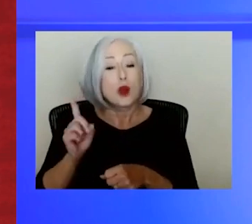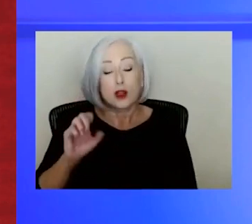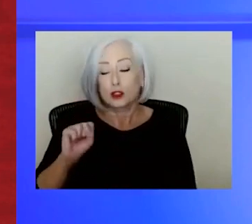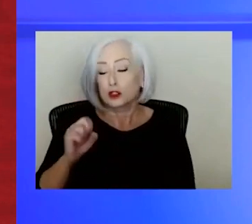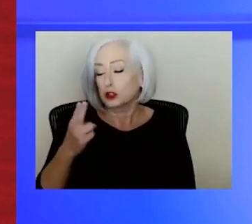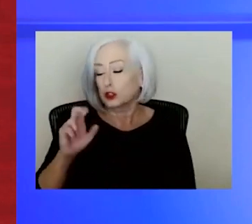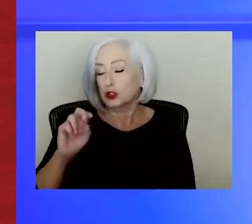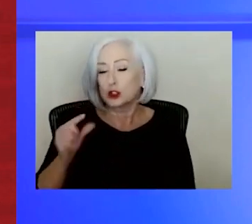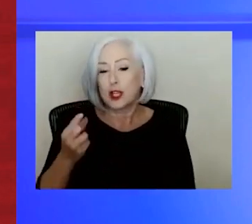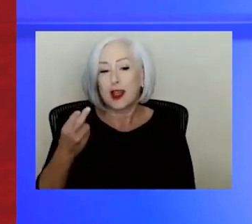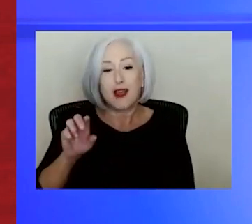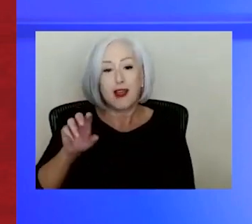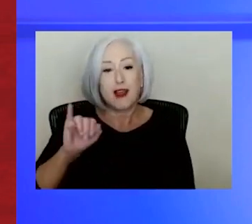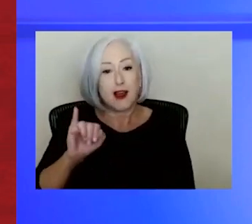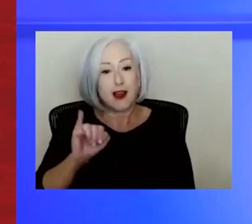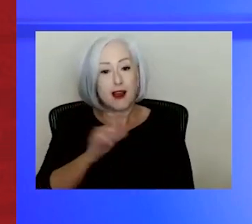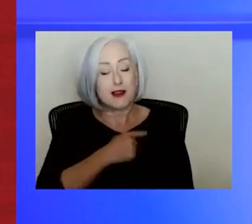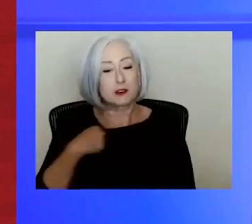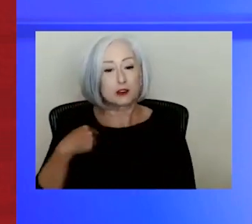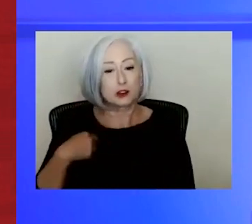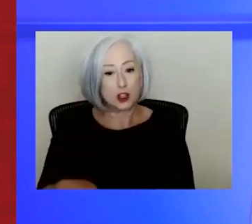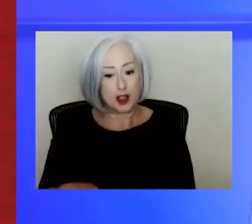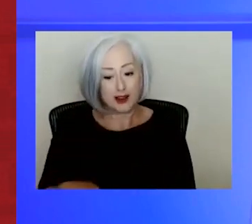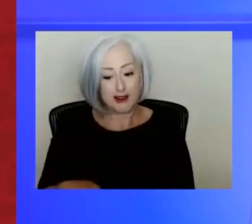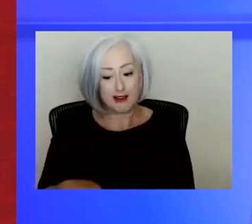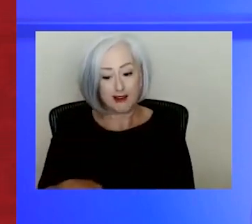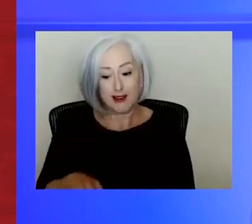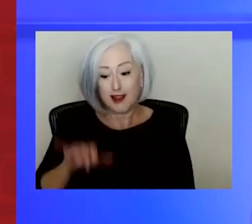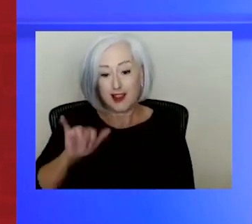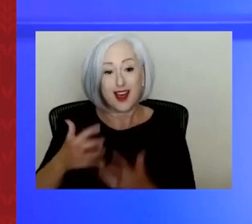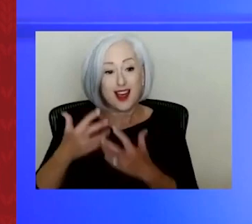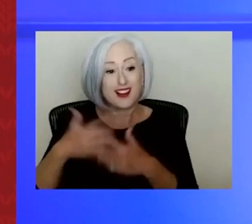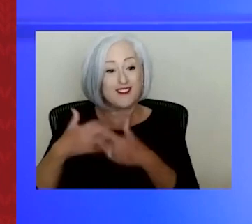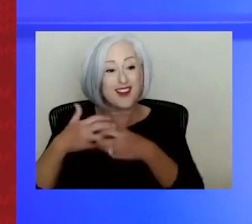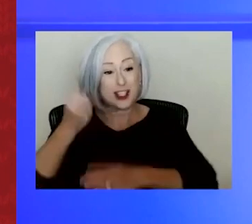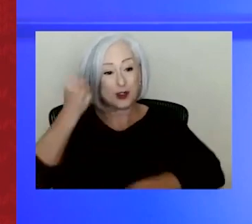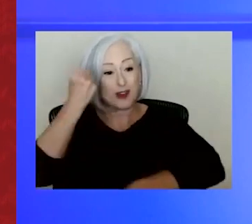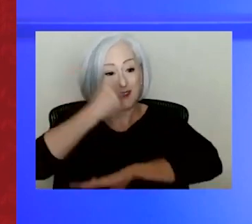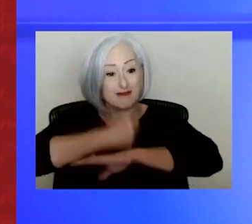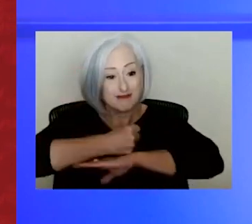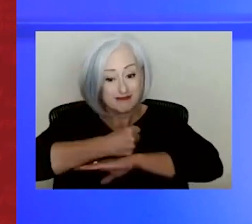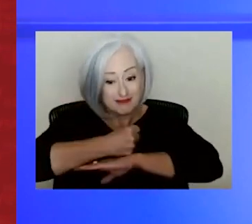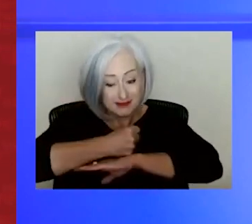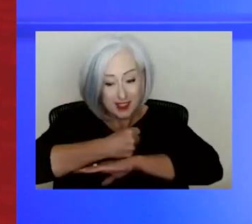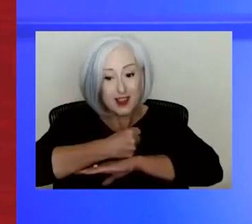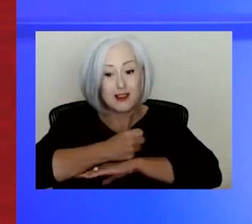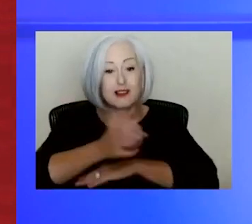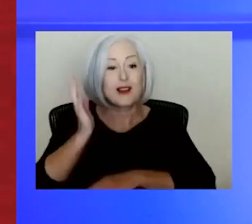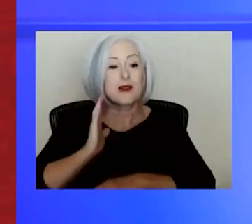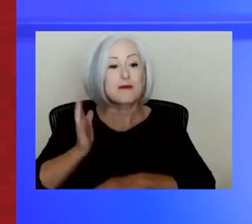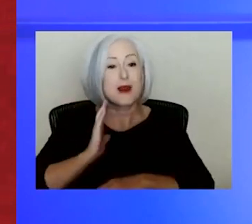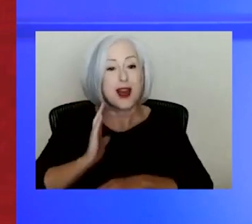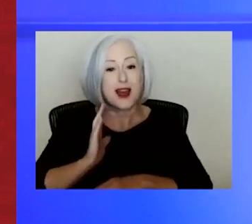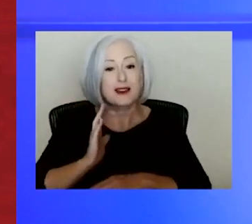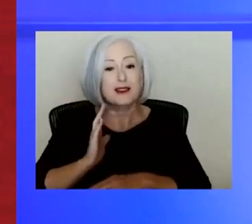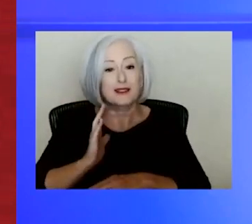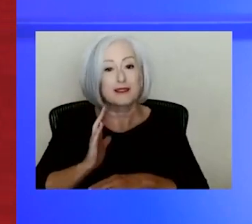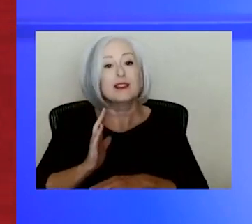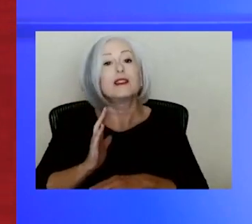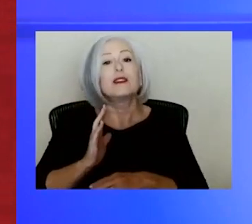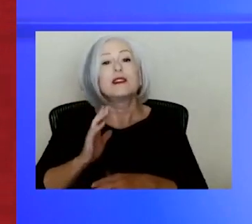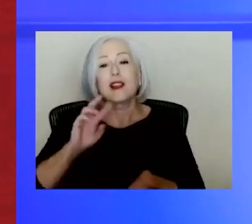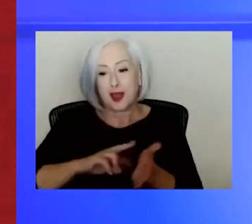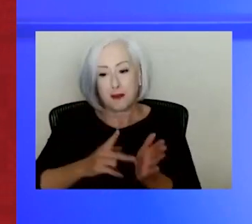this lockdown occurred in late April, the factory had to shut down. It resulted in an 80% decrease in the contrast dye that's